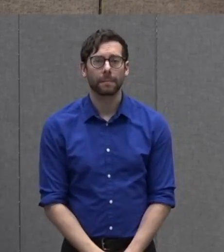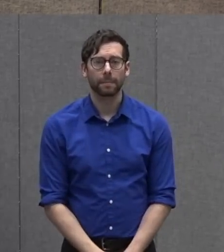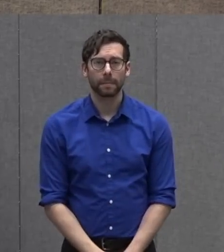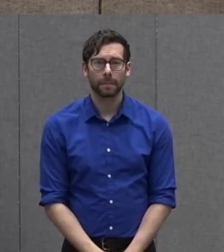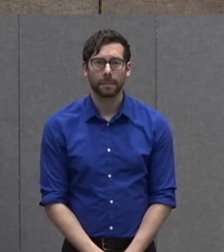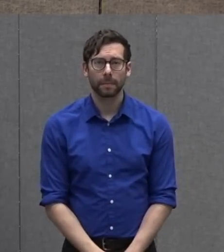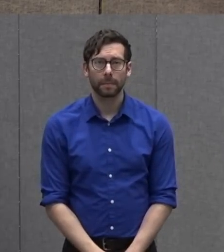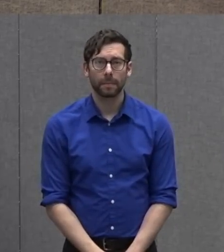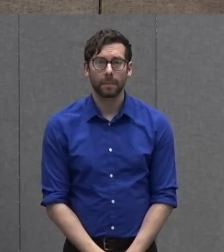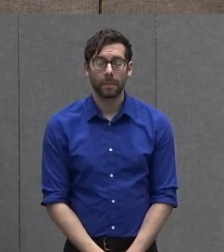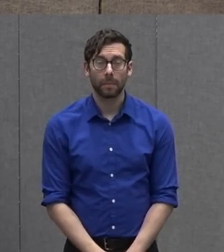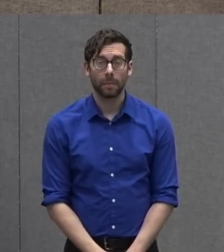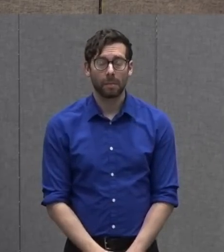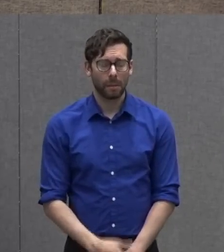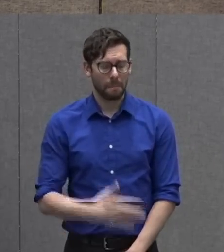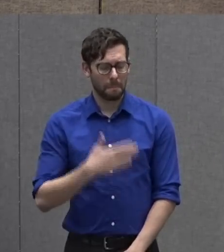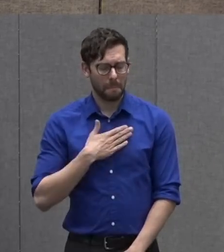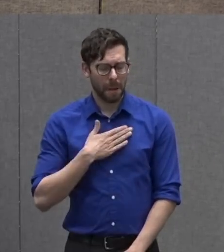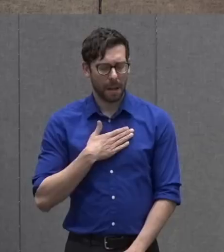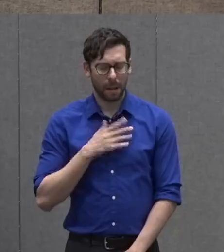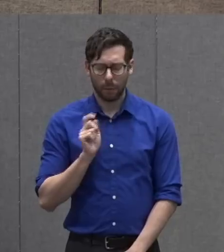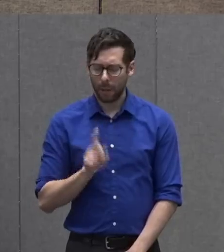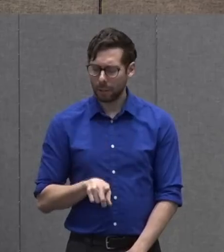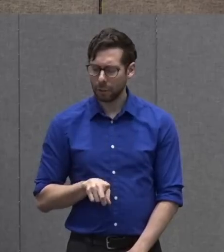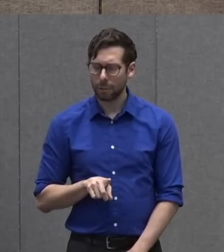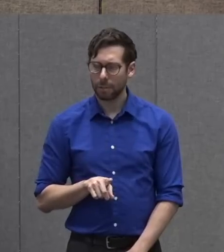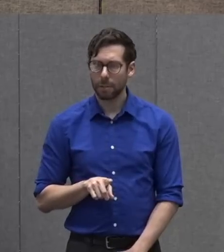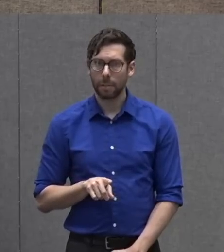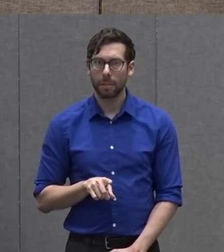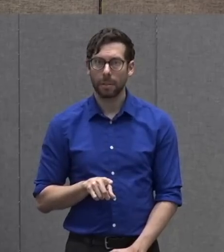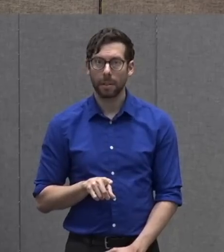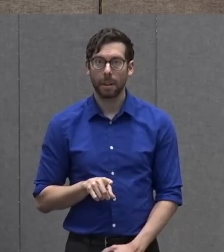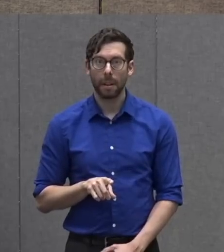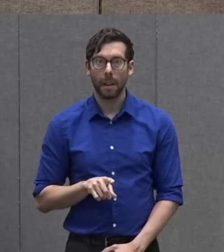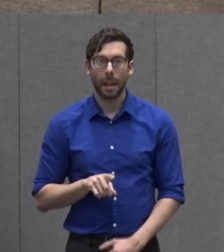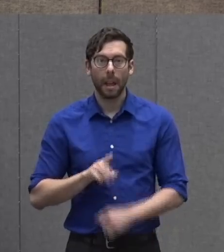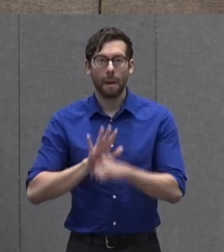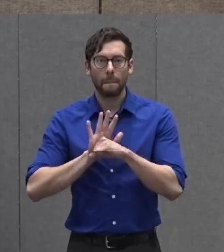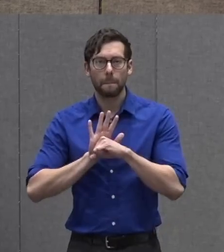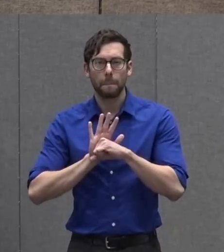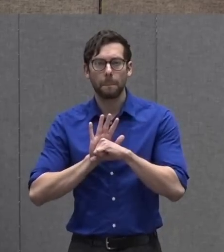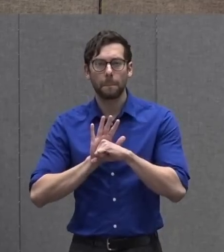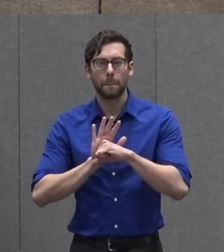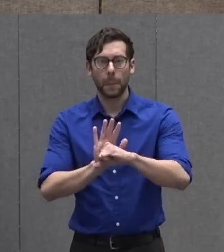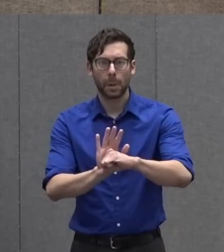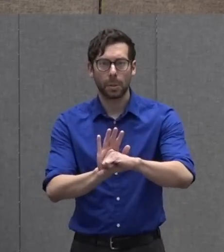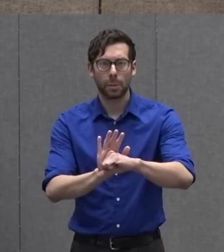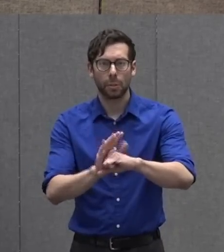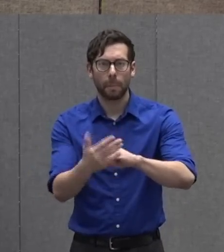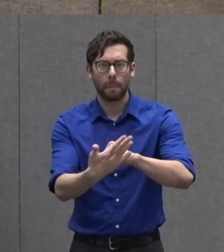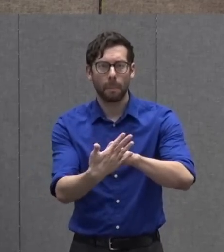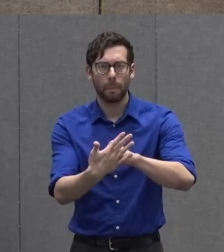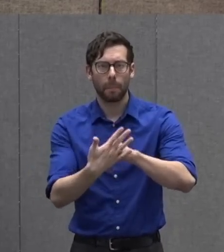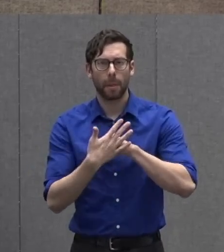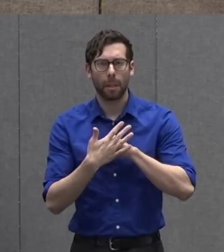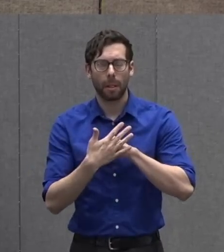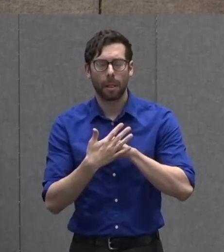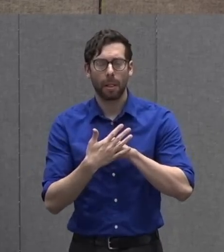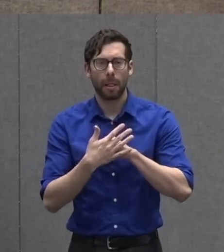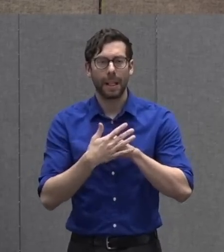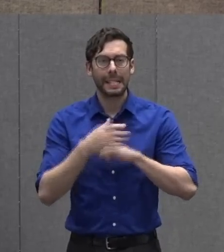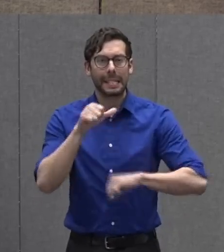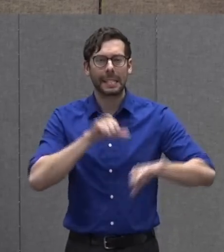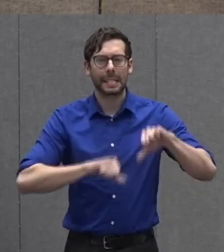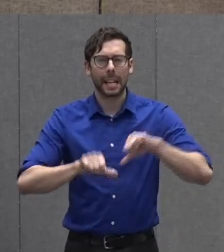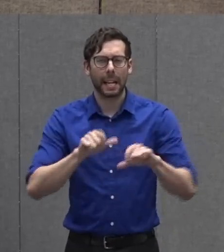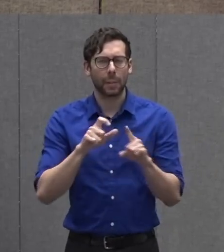So my question is, what do we call a push and a pull in science? Because there is a scientific word for it, and we'll